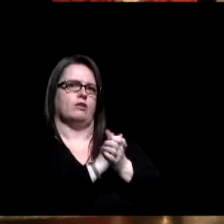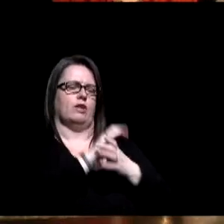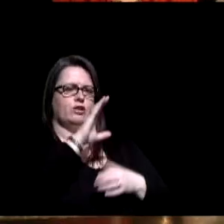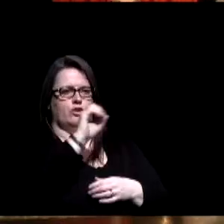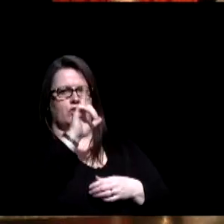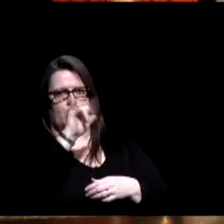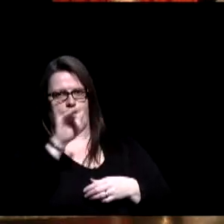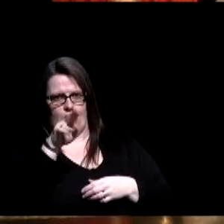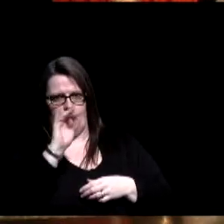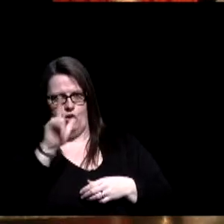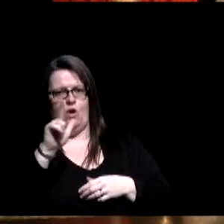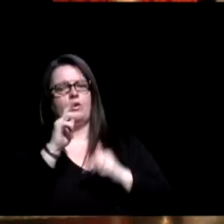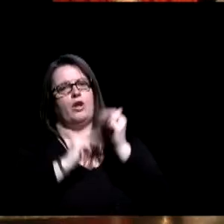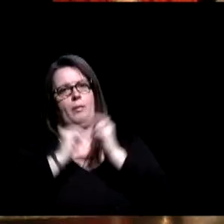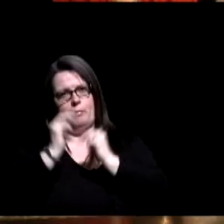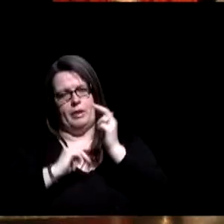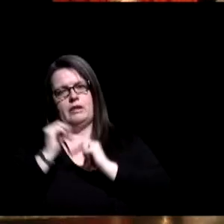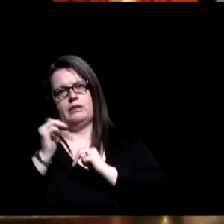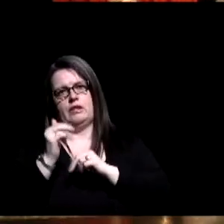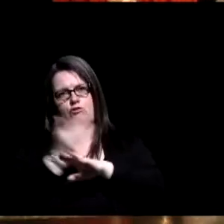Team.